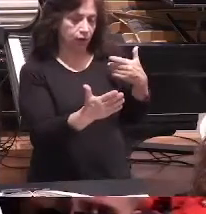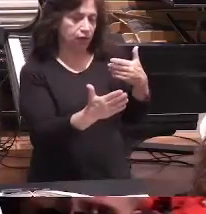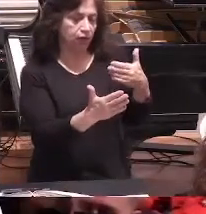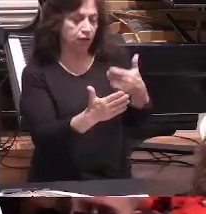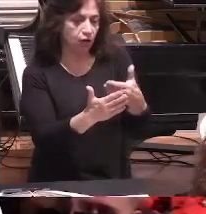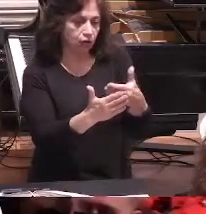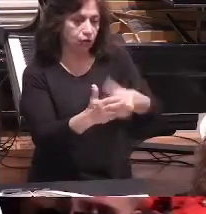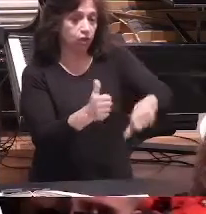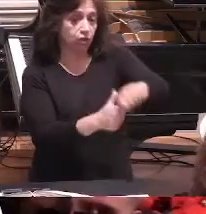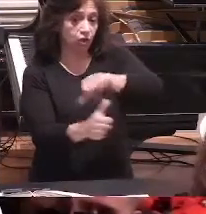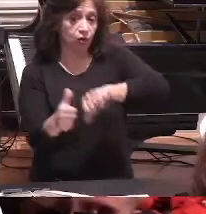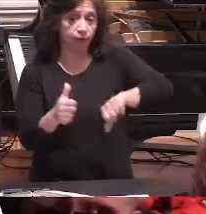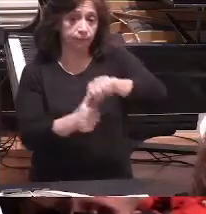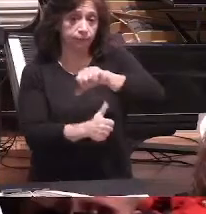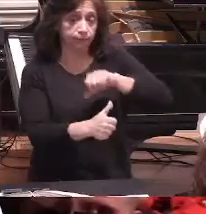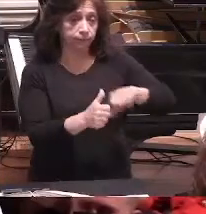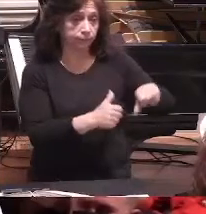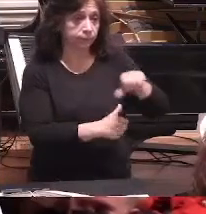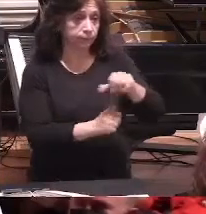to one another.